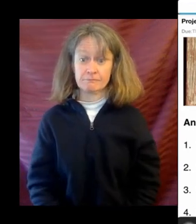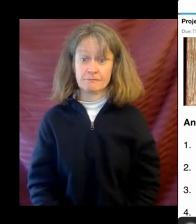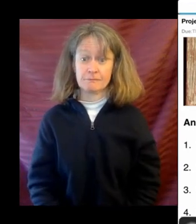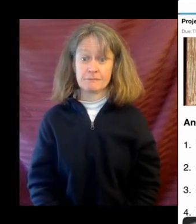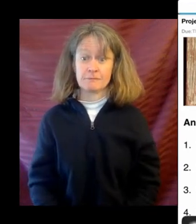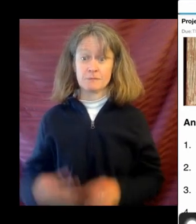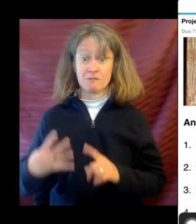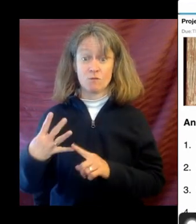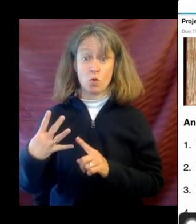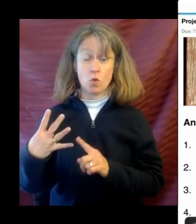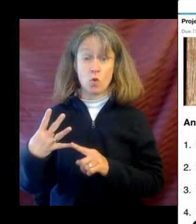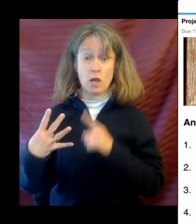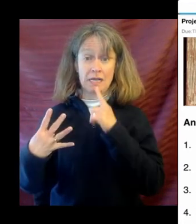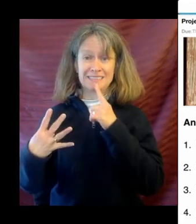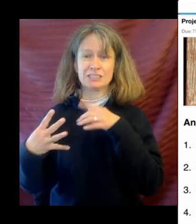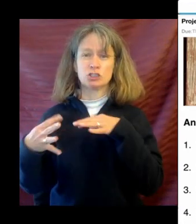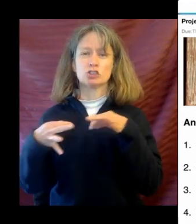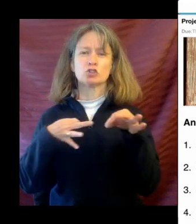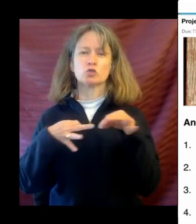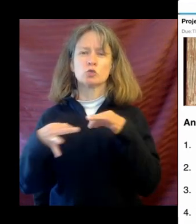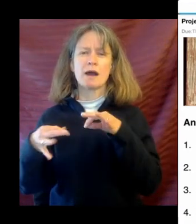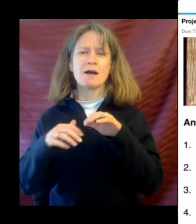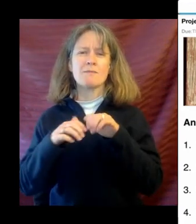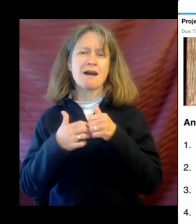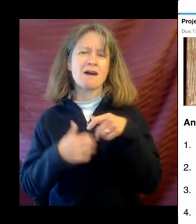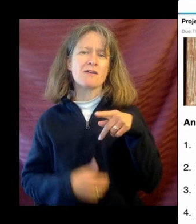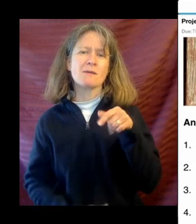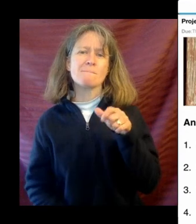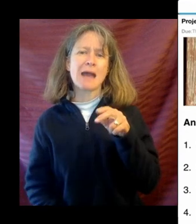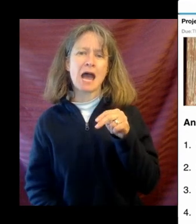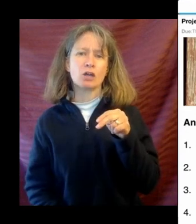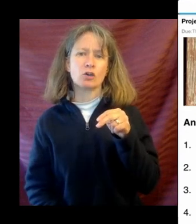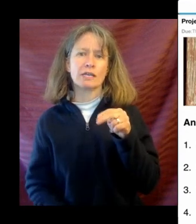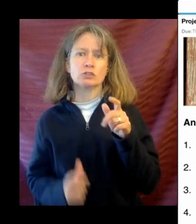Number 4 says, describe how the pattern is growing.